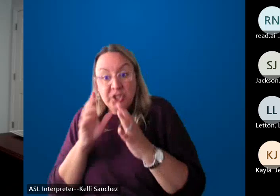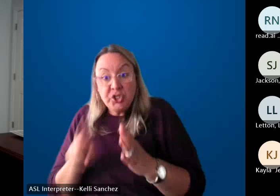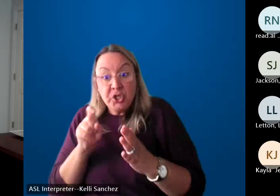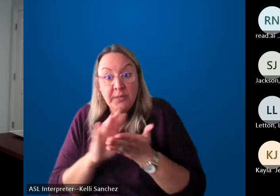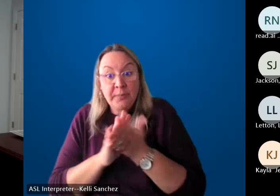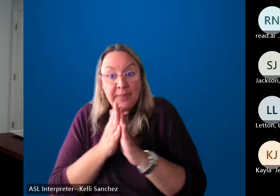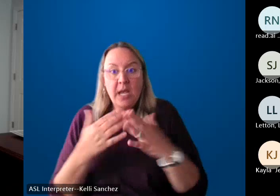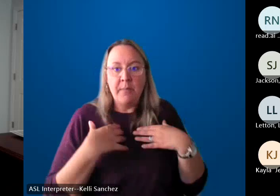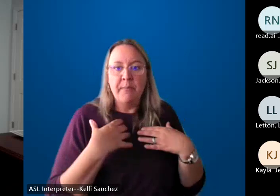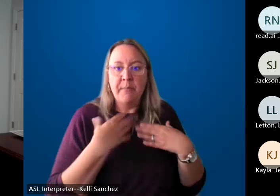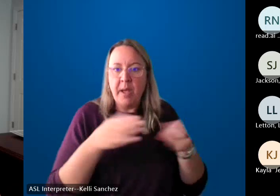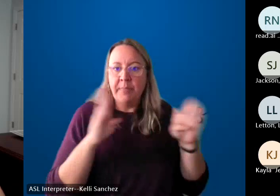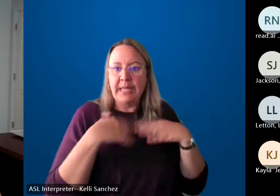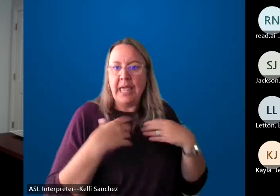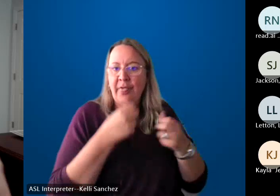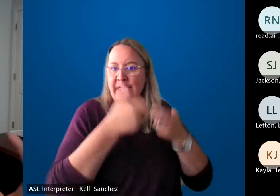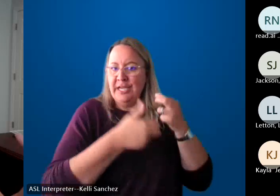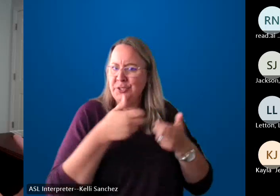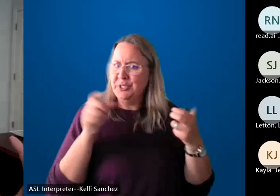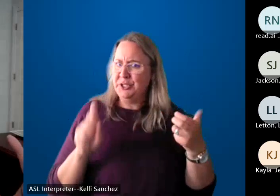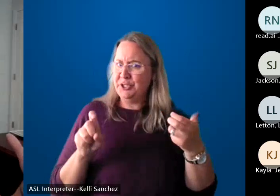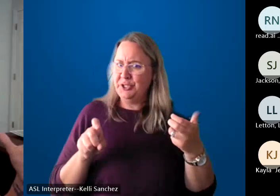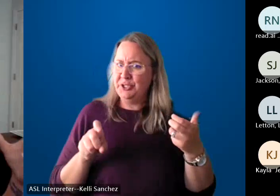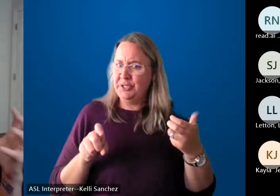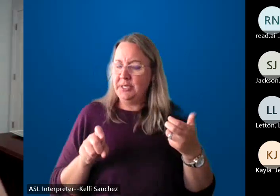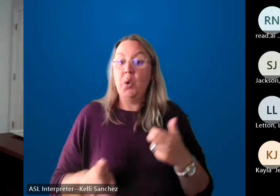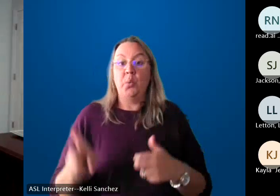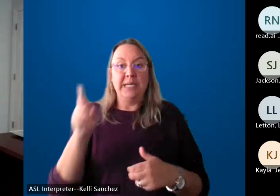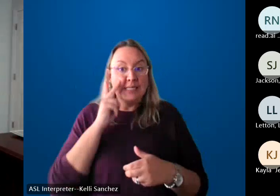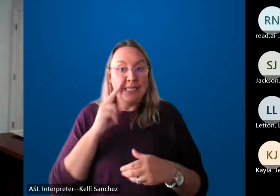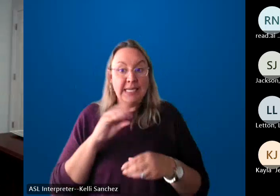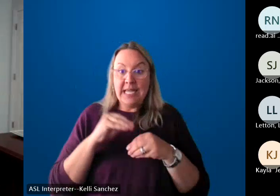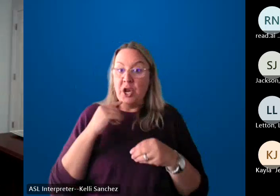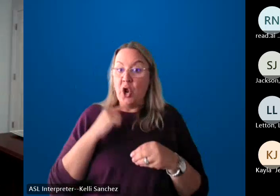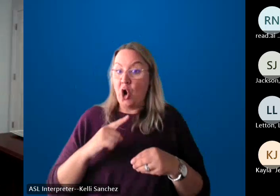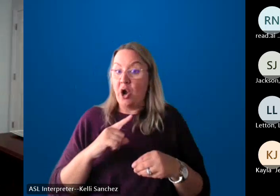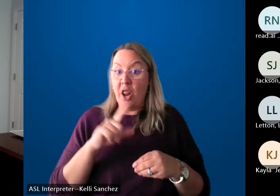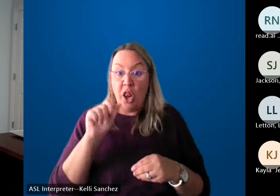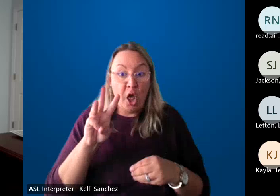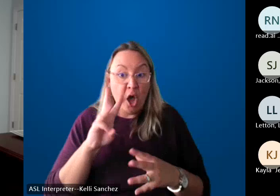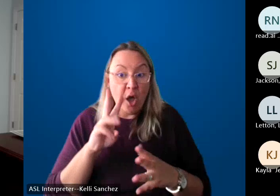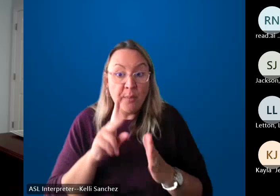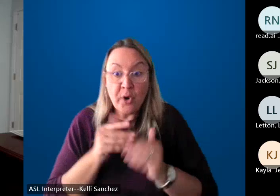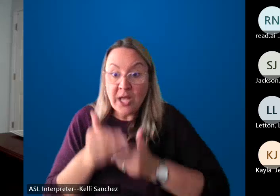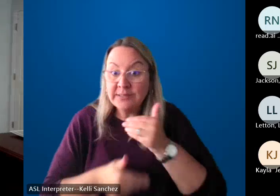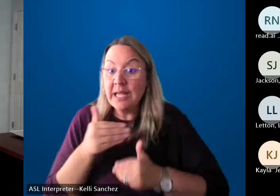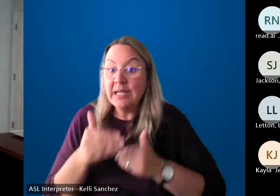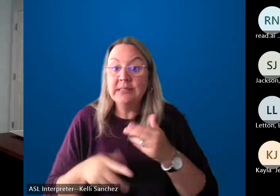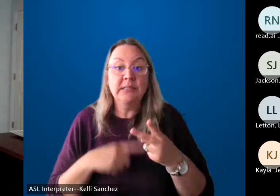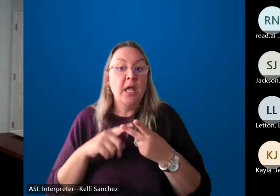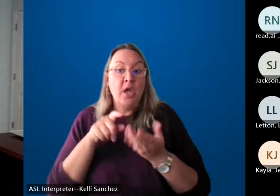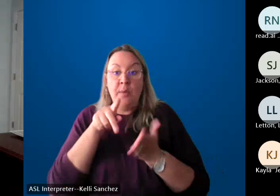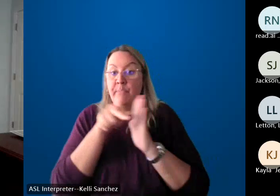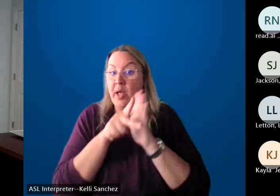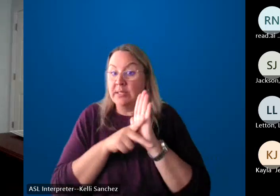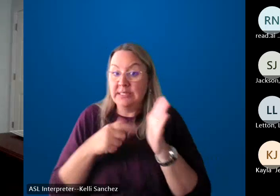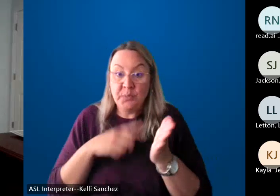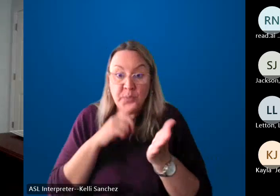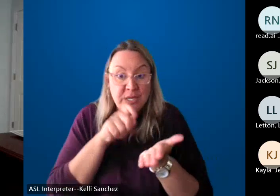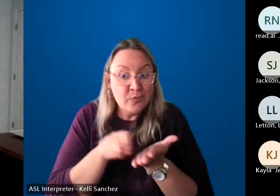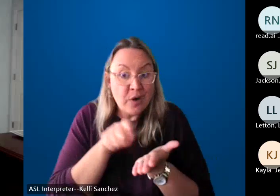as this in our legislative process, in the policies that we write, whether it's at